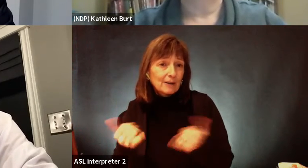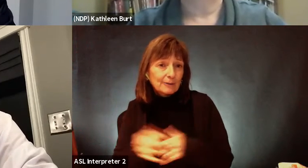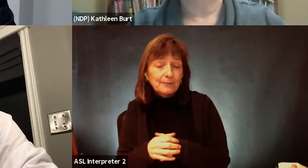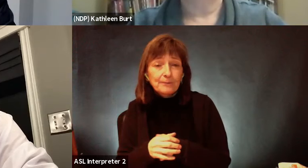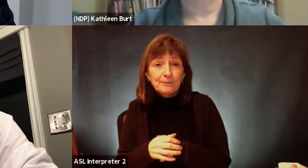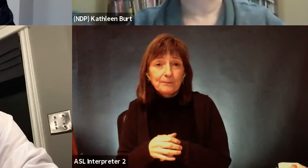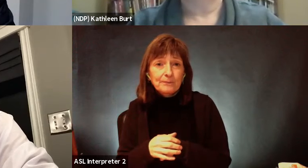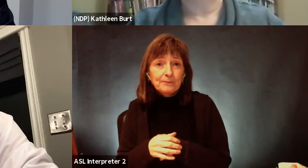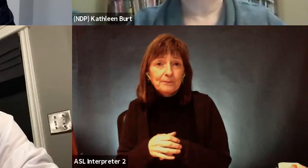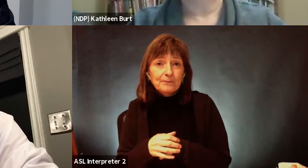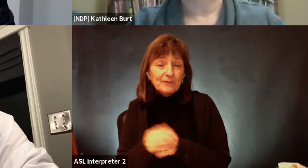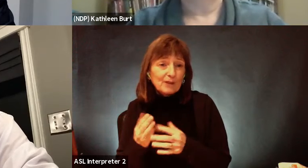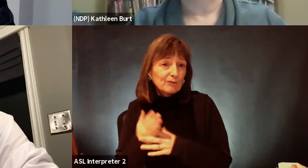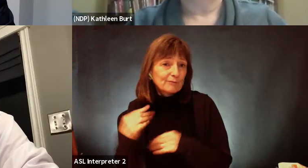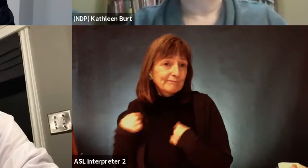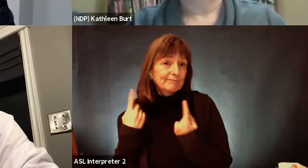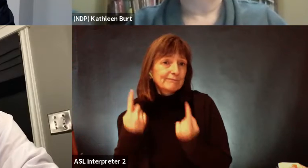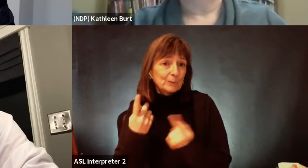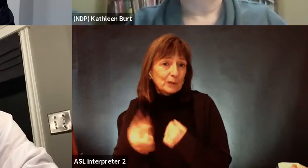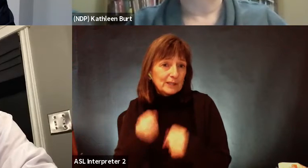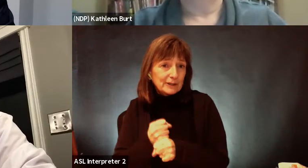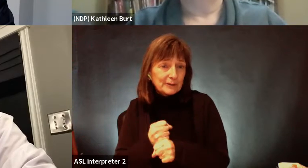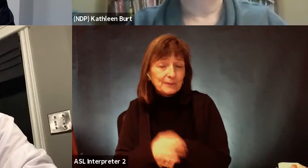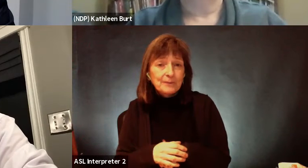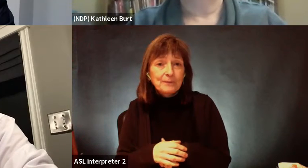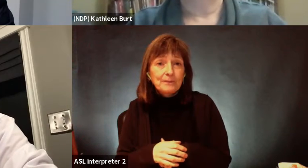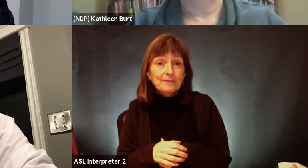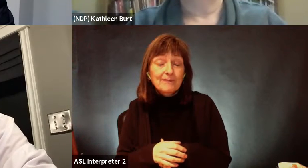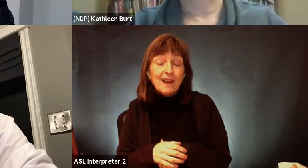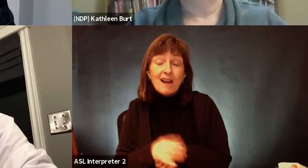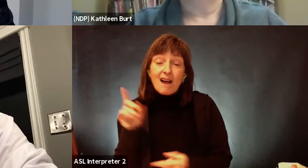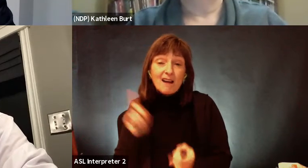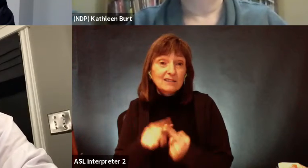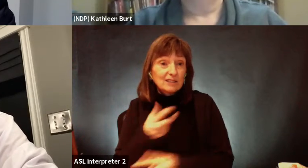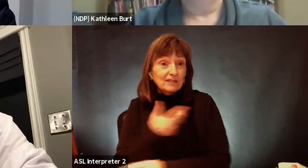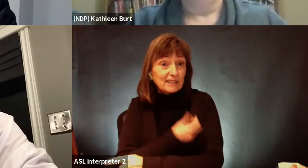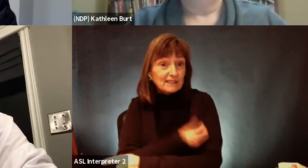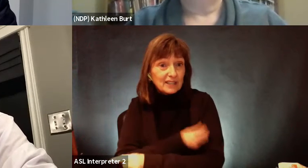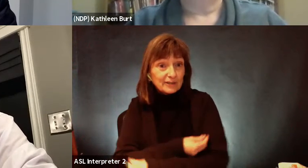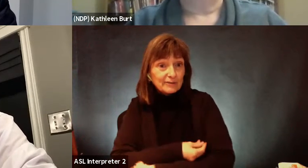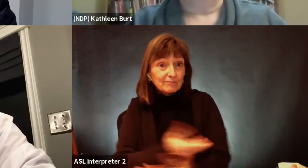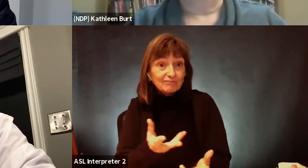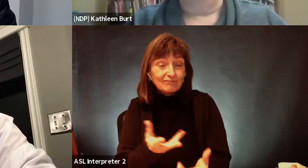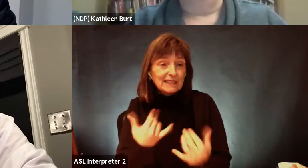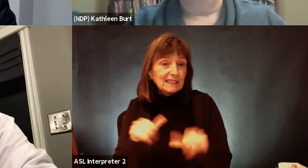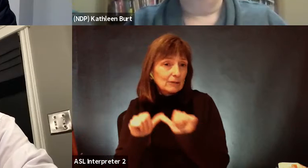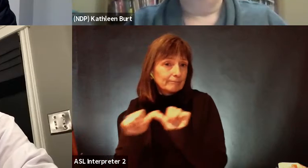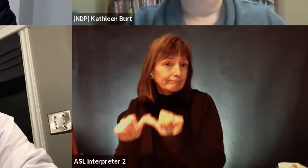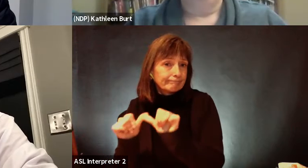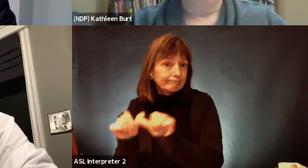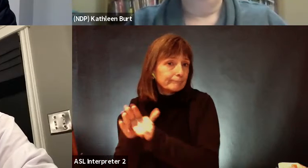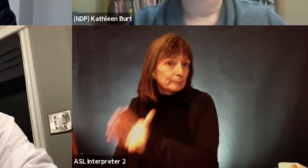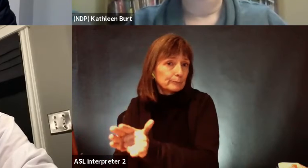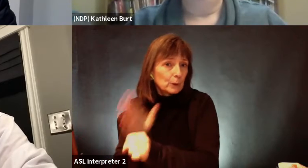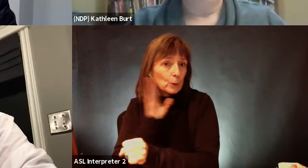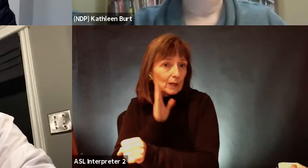during this pandemic. And until the vaccination program is completed, the pressure will remain. Those